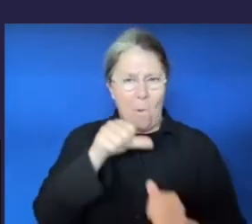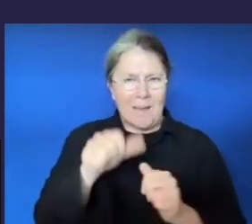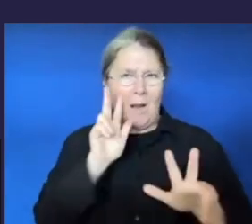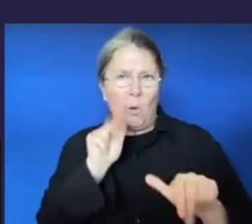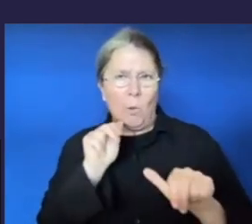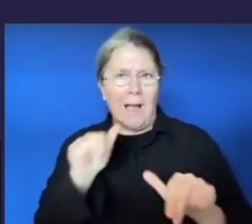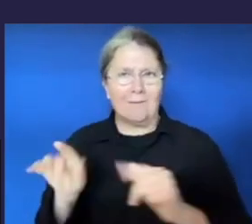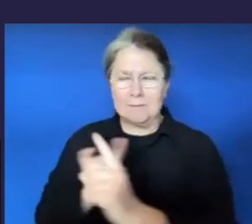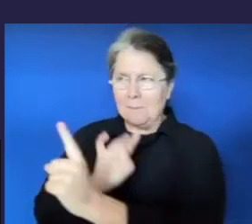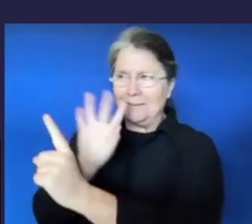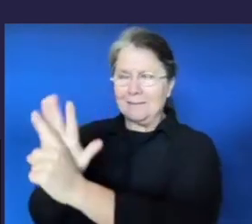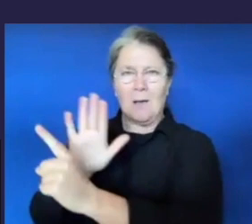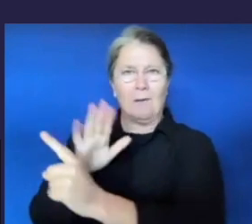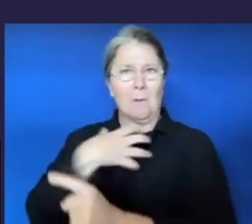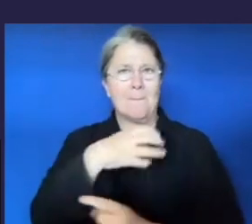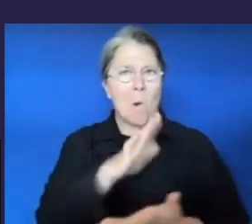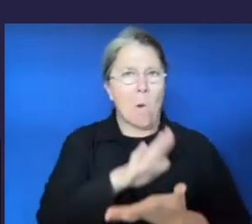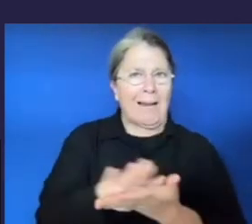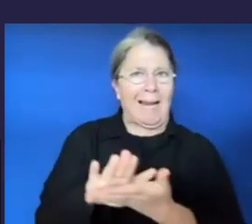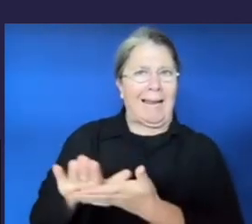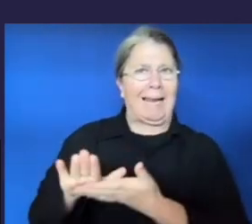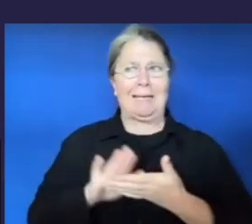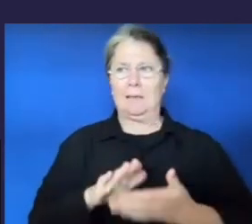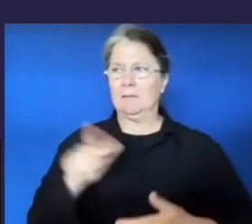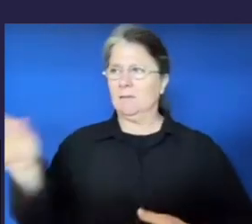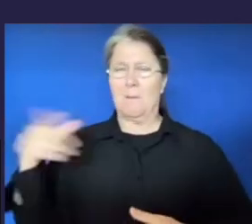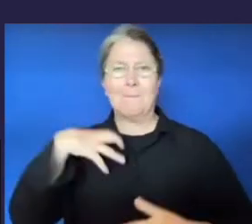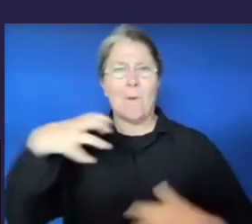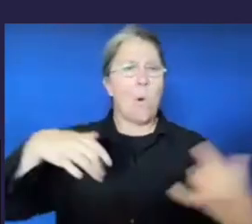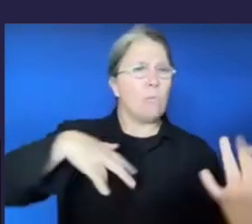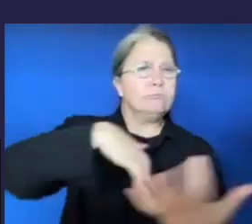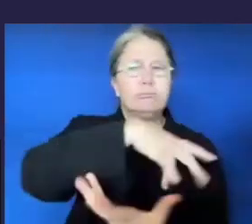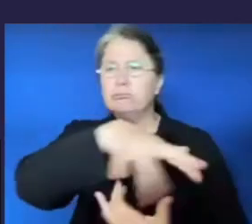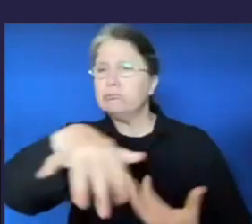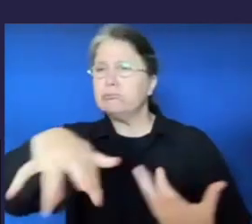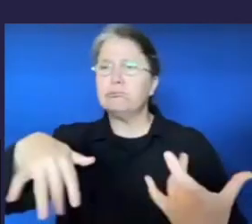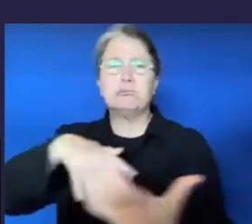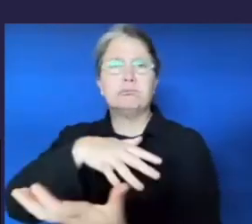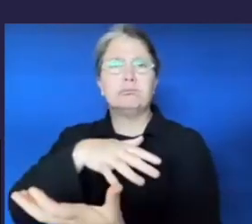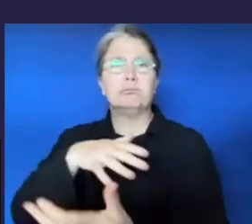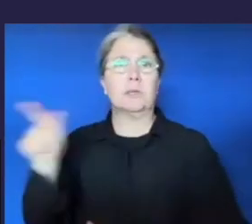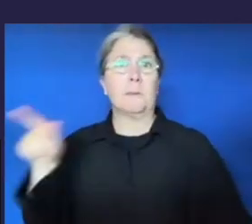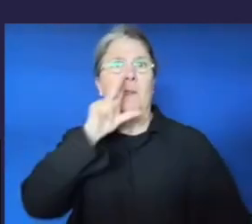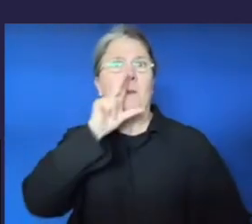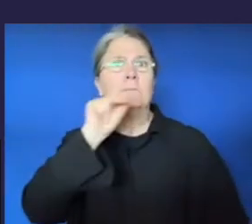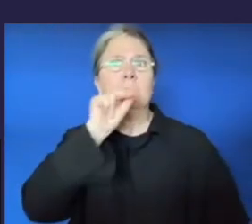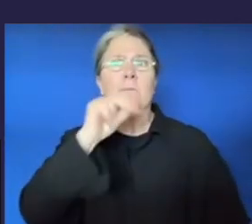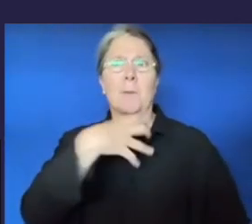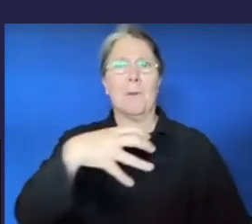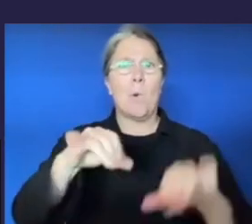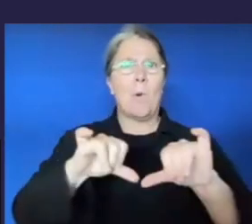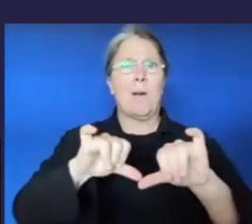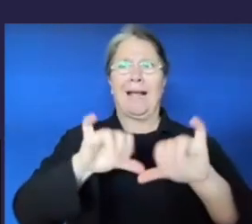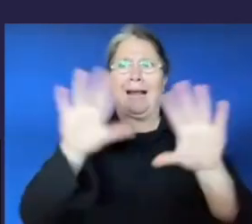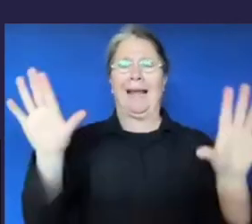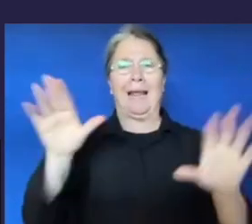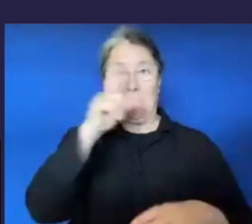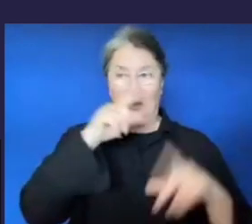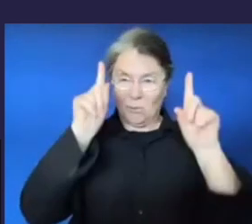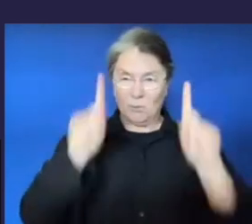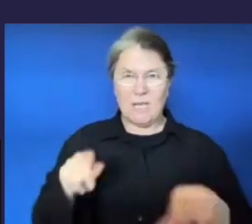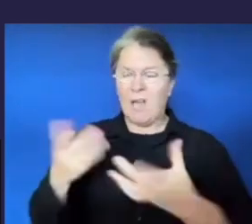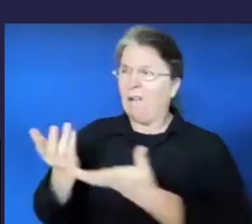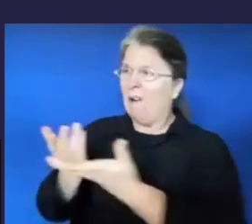himself a little bit more. He began to socialize, enunciate his words better. People would begin to interact with him, and they'd come in